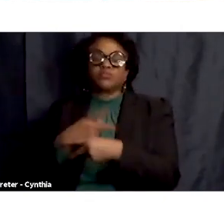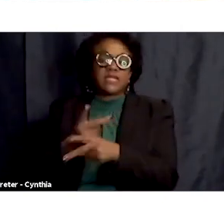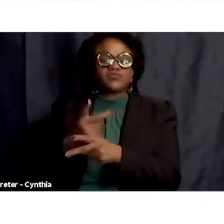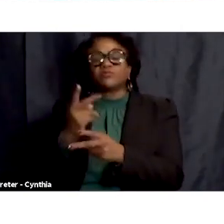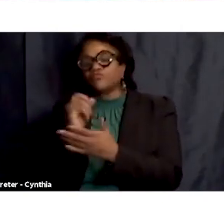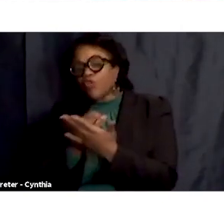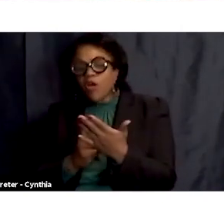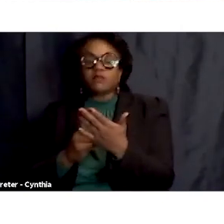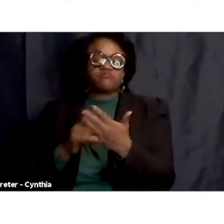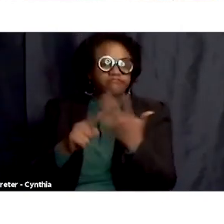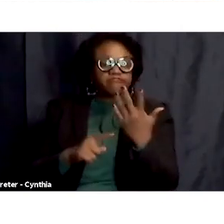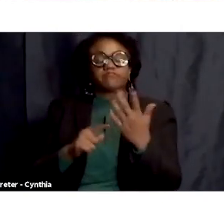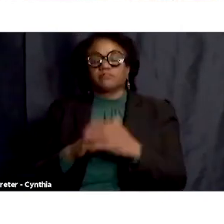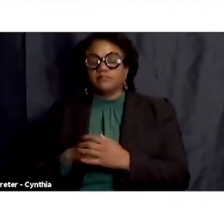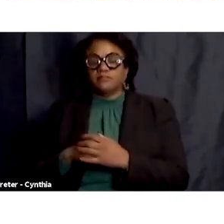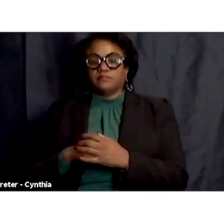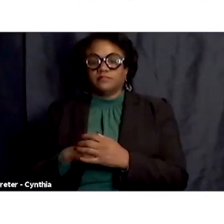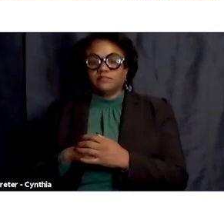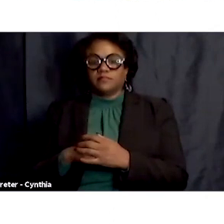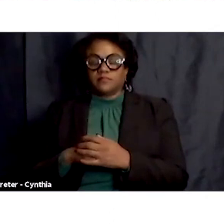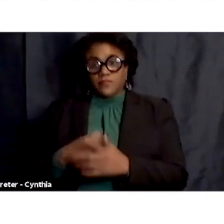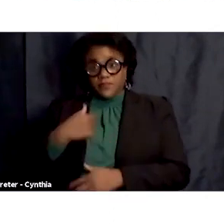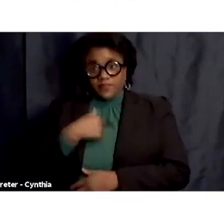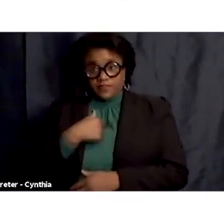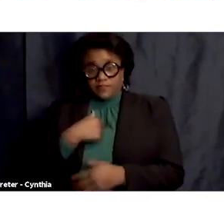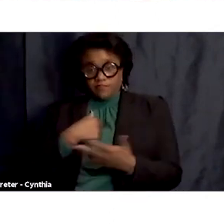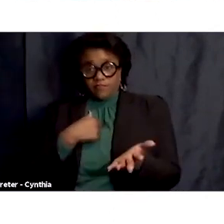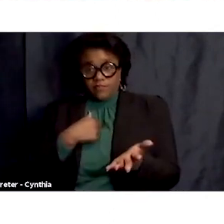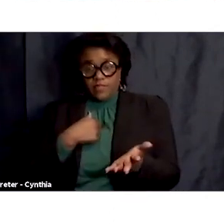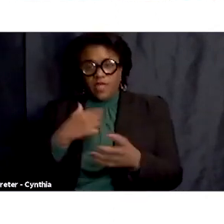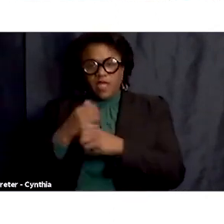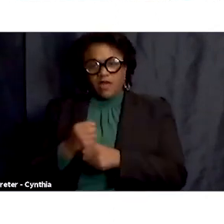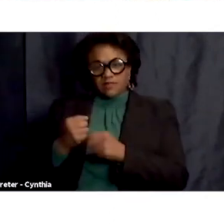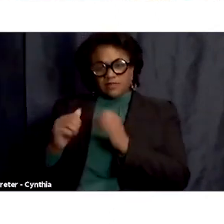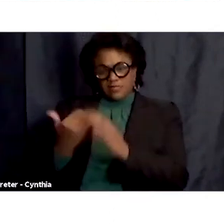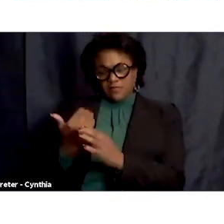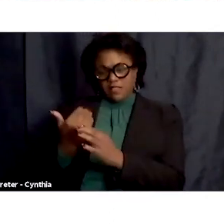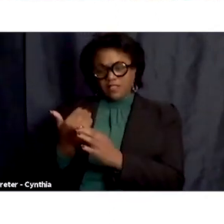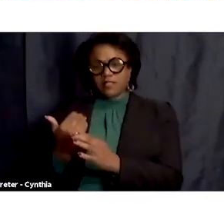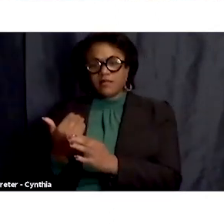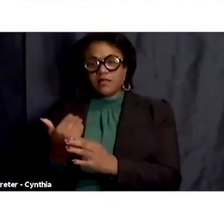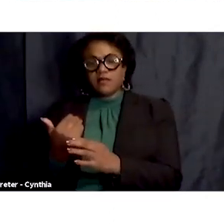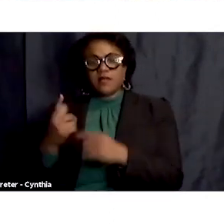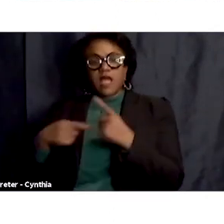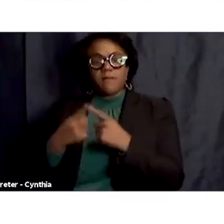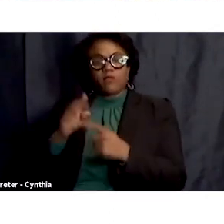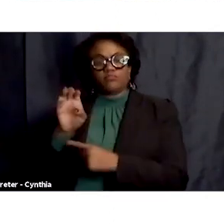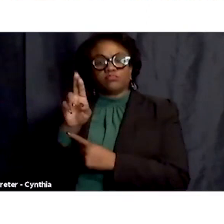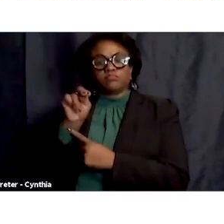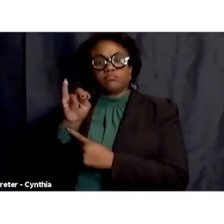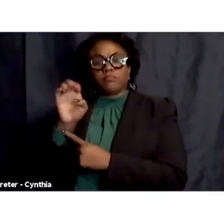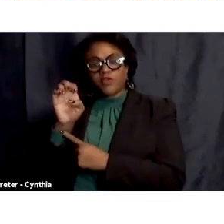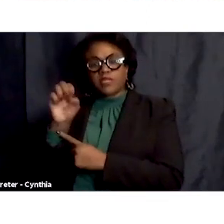things like that. And I got an email about Bernie Sanders,